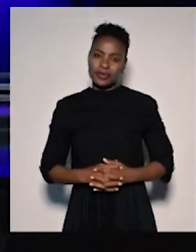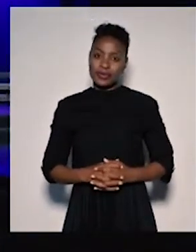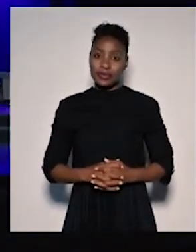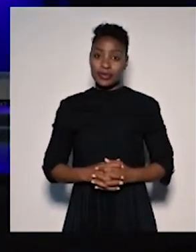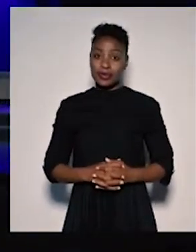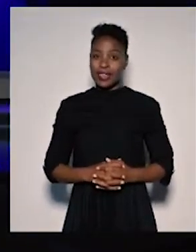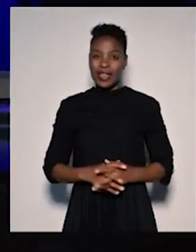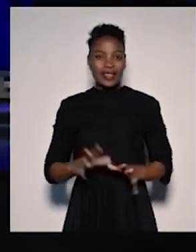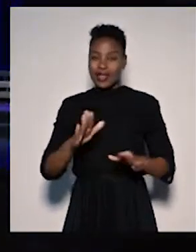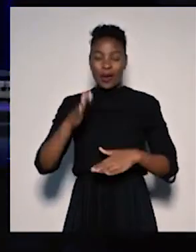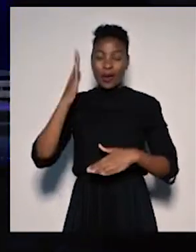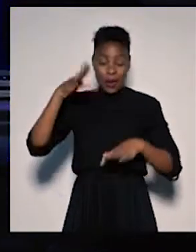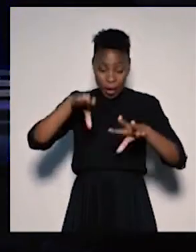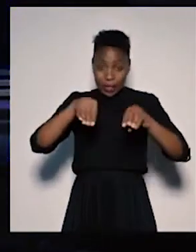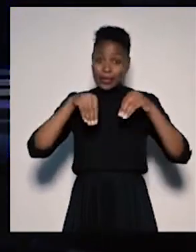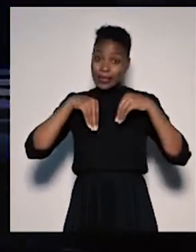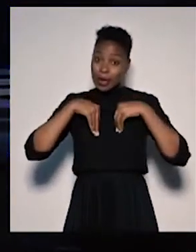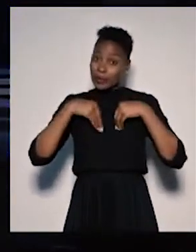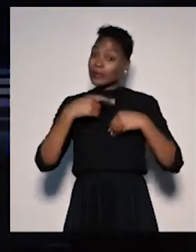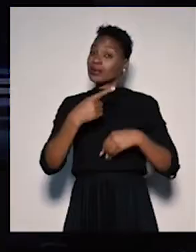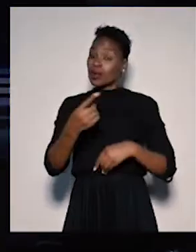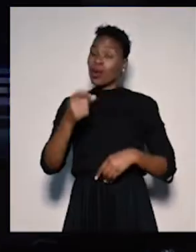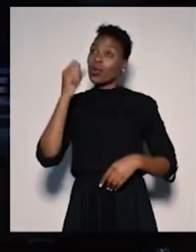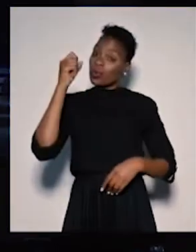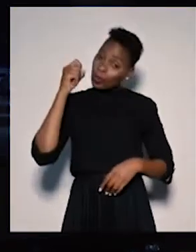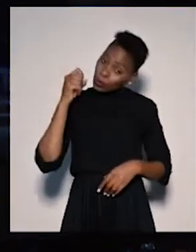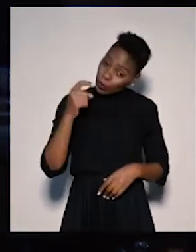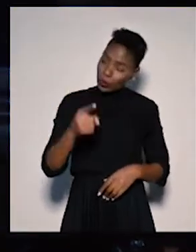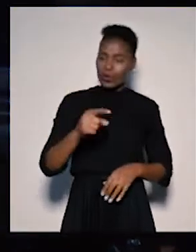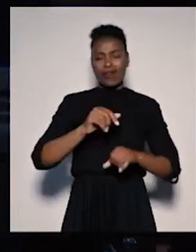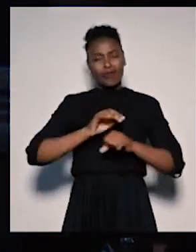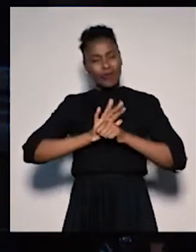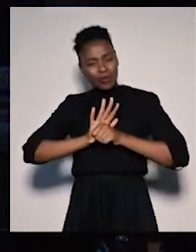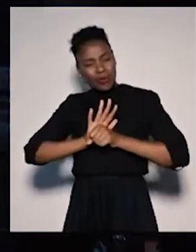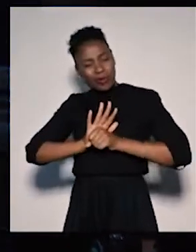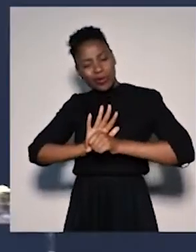It's not that God has accepted it, you've pushed him.